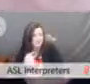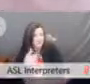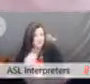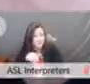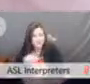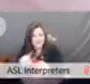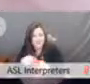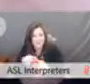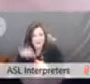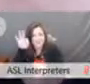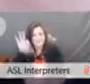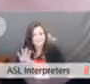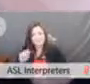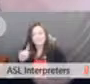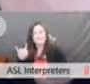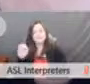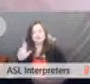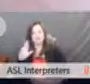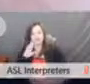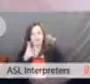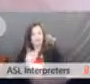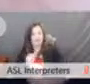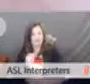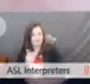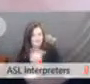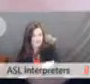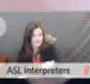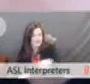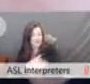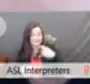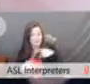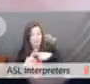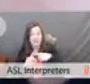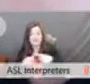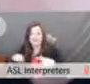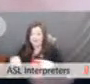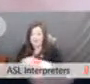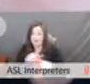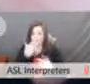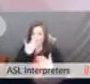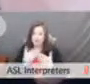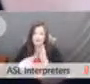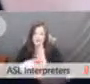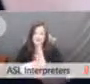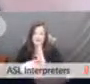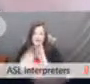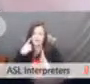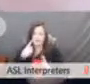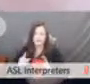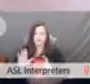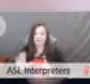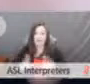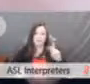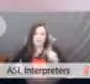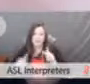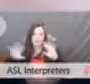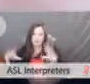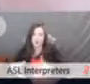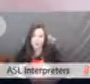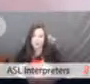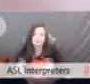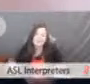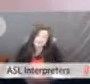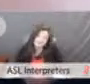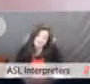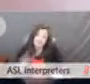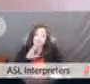will ministers get the vaccine, plus there are also great examples for their congregations.